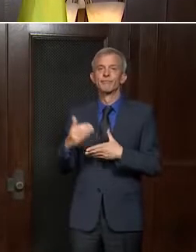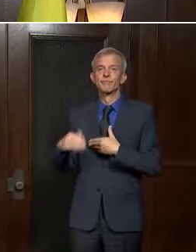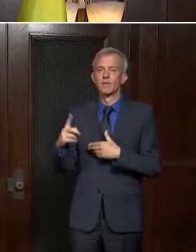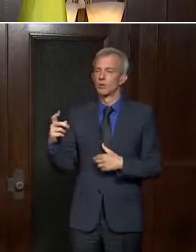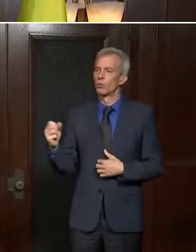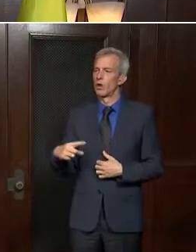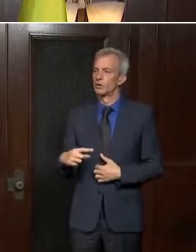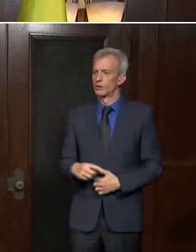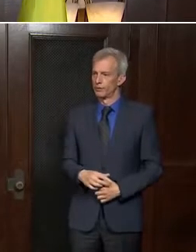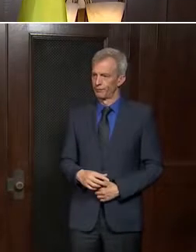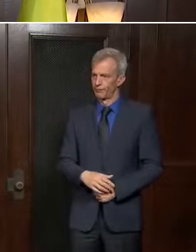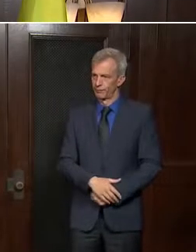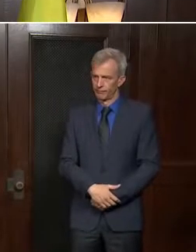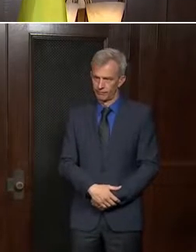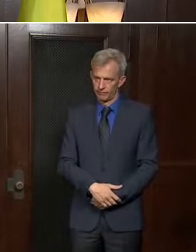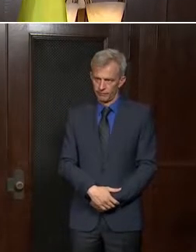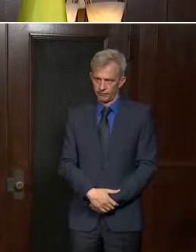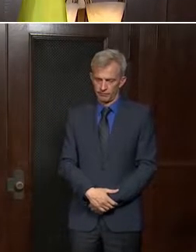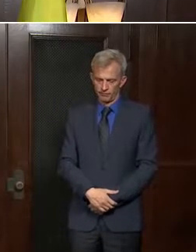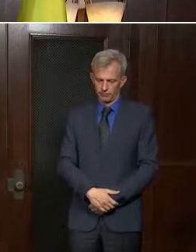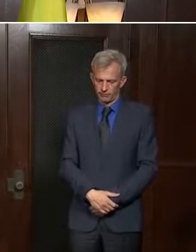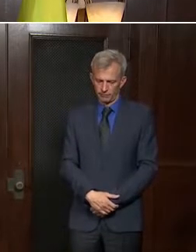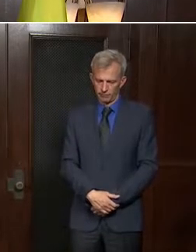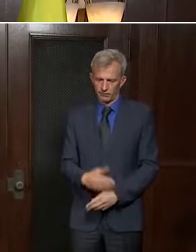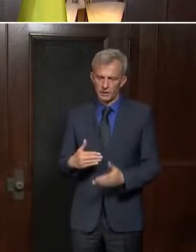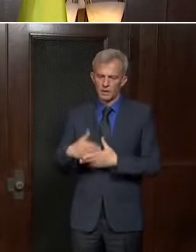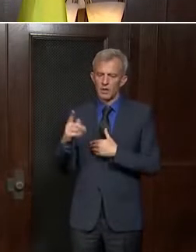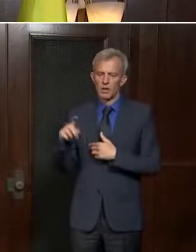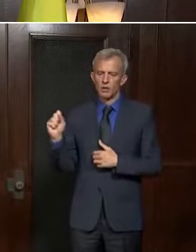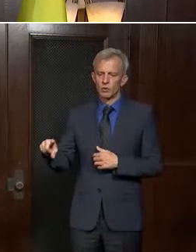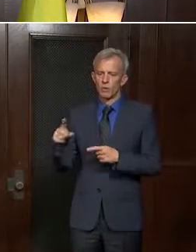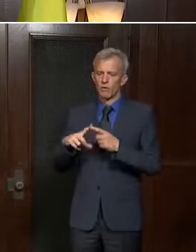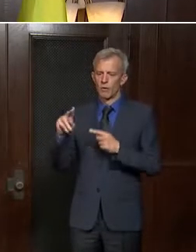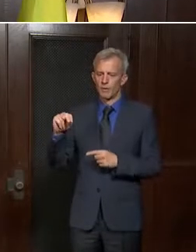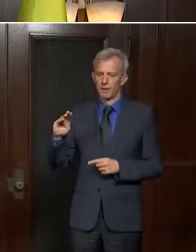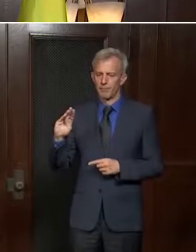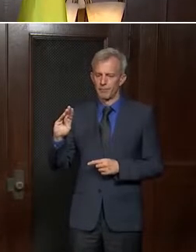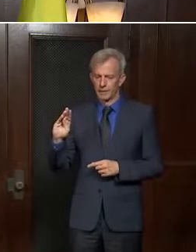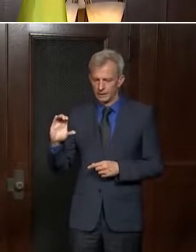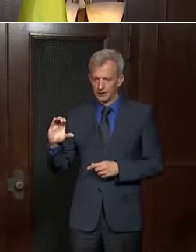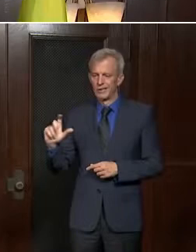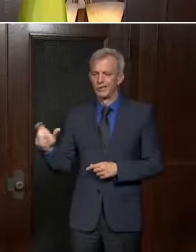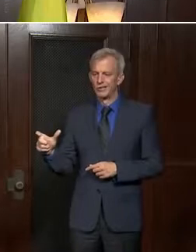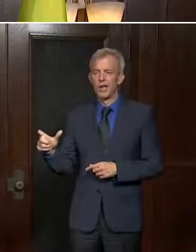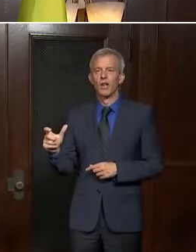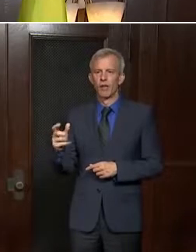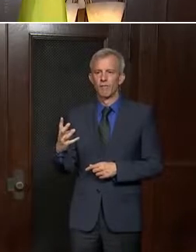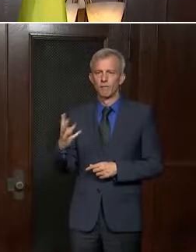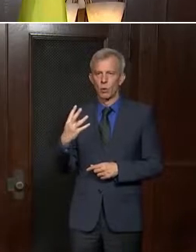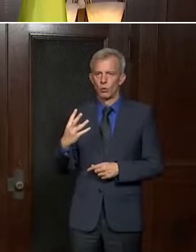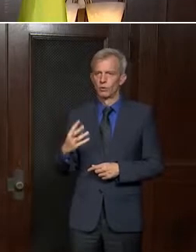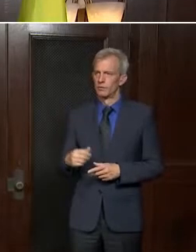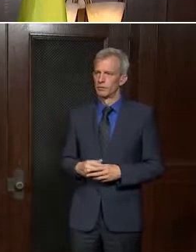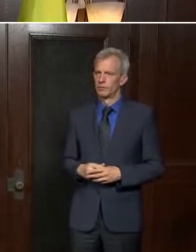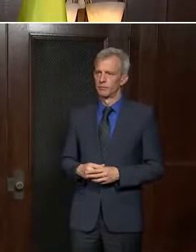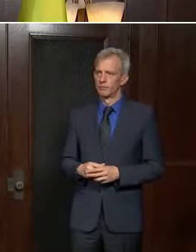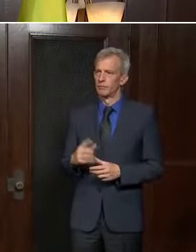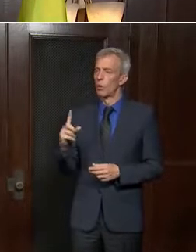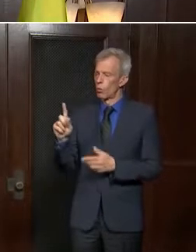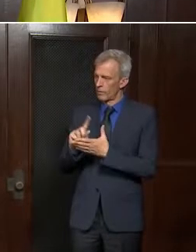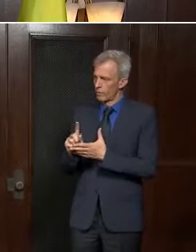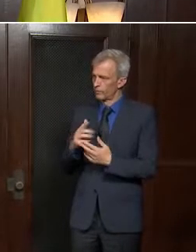Our next question comes from the line of Hedy Chang from NBC Channel 4. Please go ahead. Hey, how are you? 1 moment, please. Oh, 1